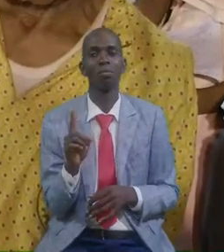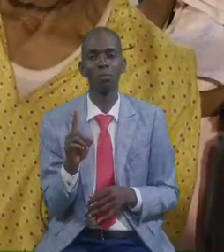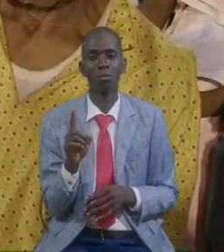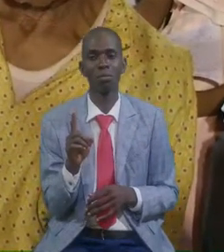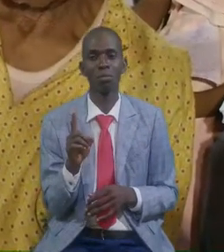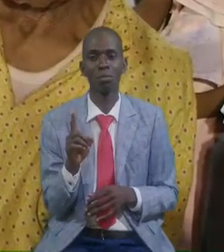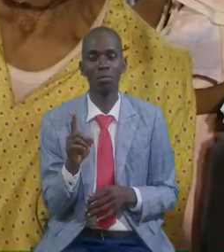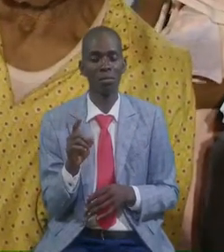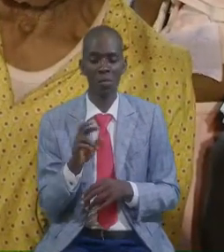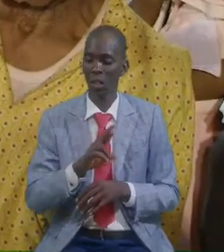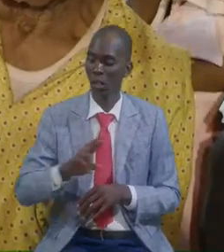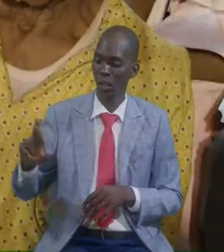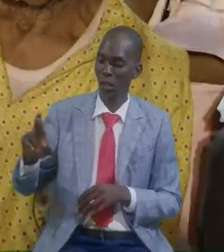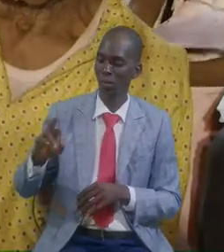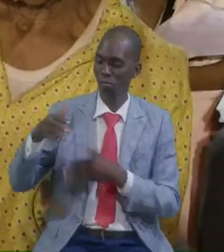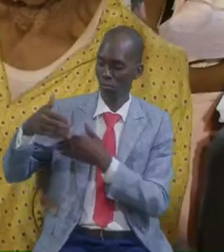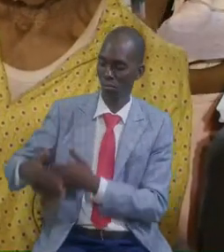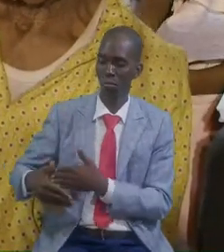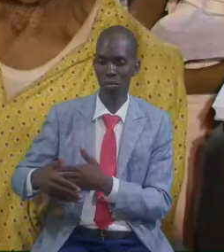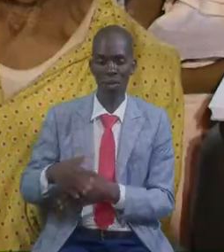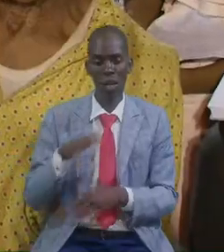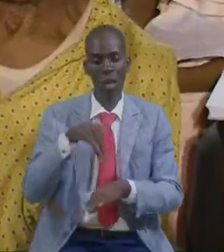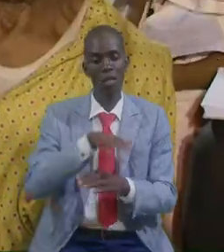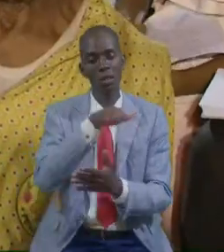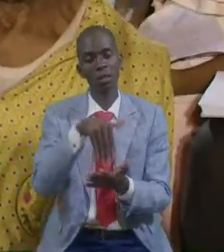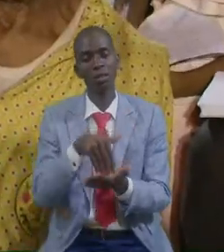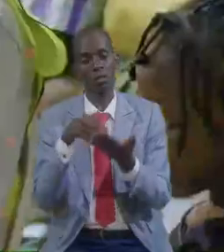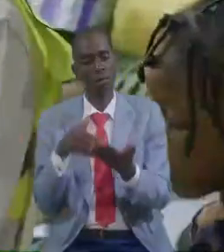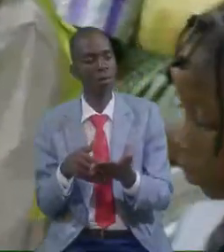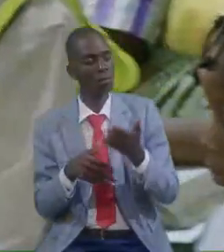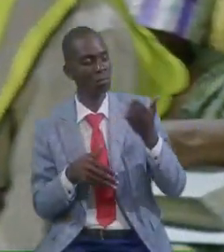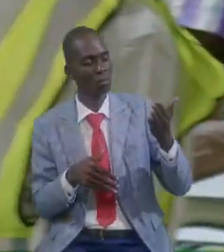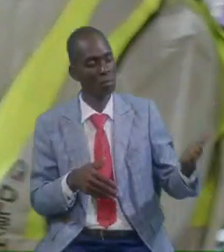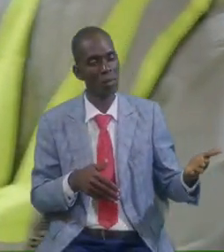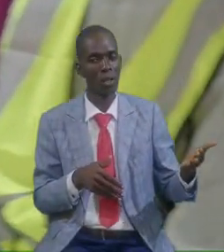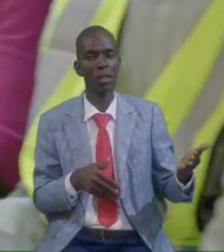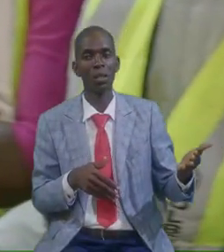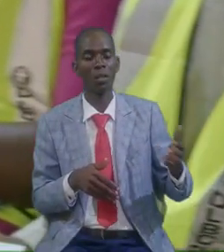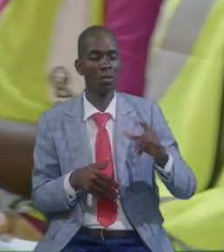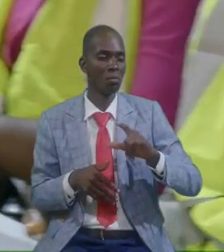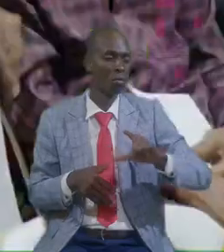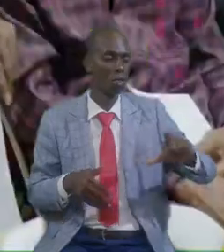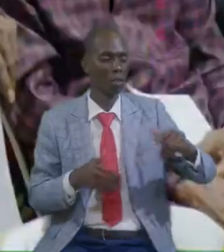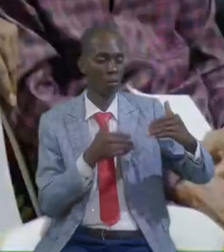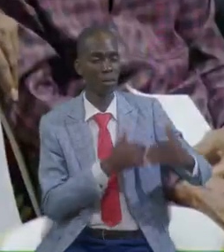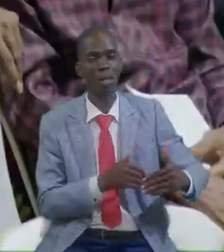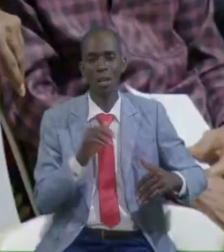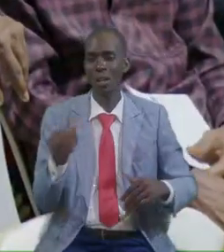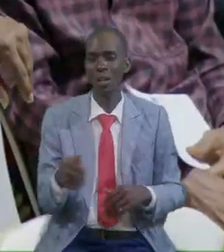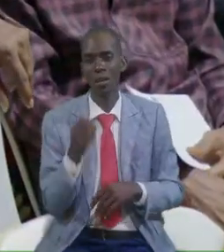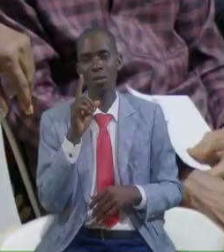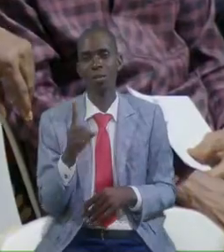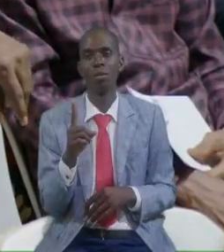right hand side there, at the center there, over there, the left hand corner, whosoever,